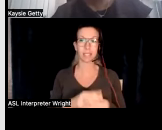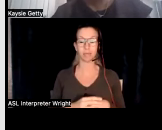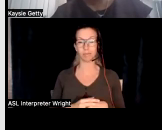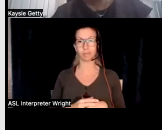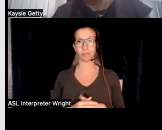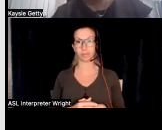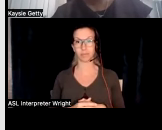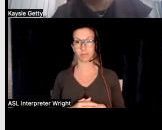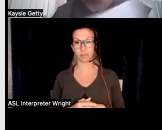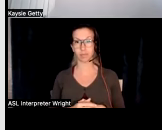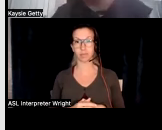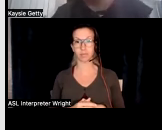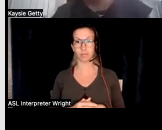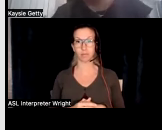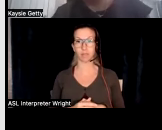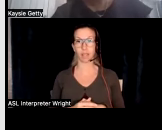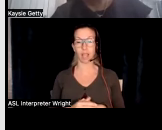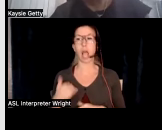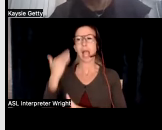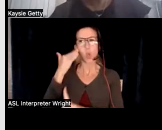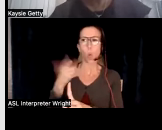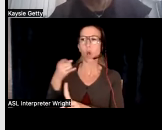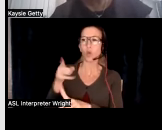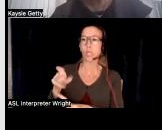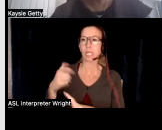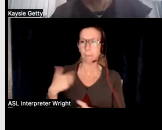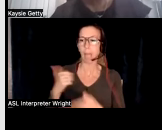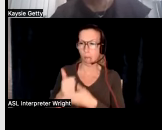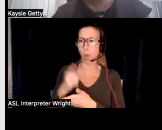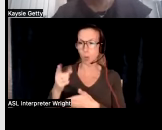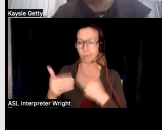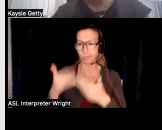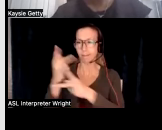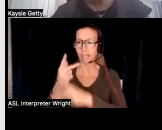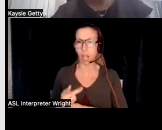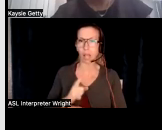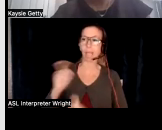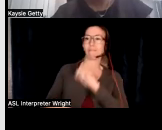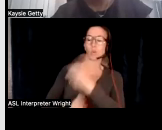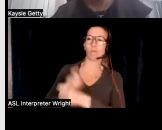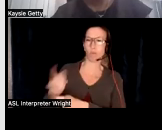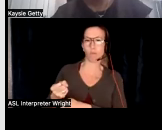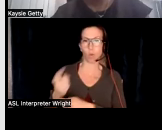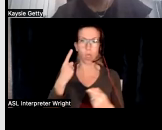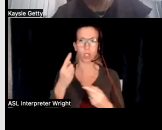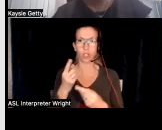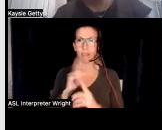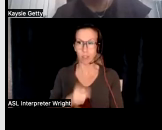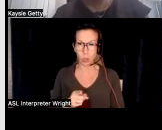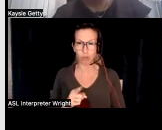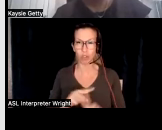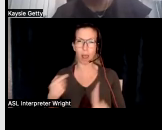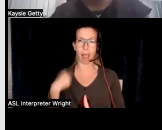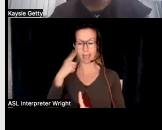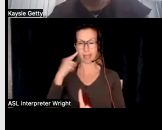Let me just give you what you need and let me help you. And so we could just get this figured out. Let me give you the solution, right? So, you know, I really think that